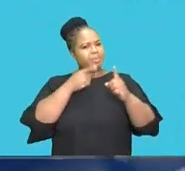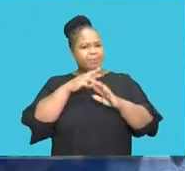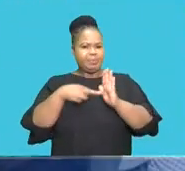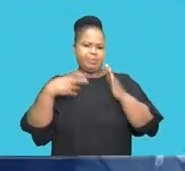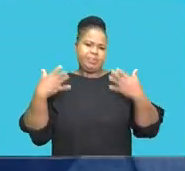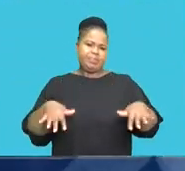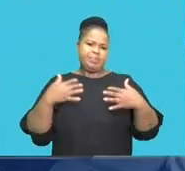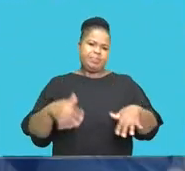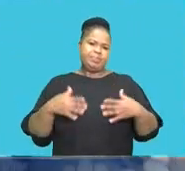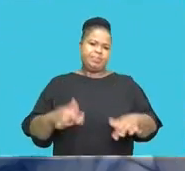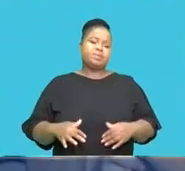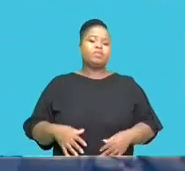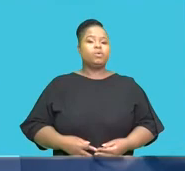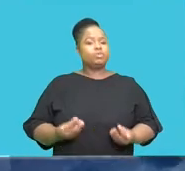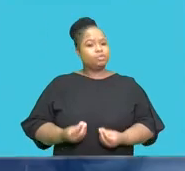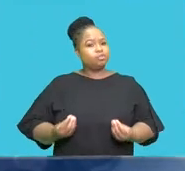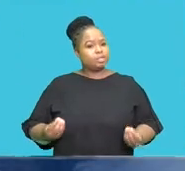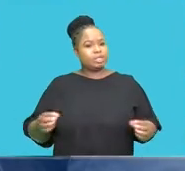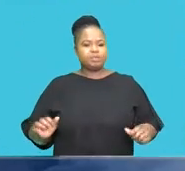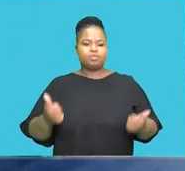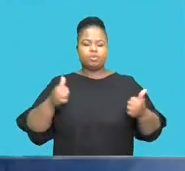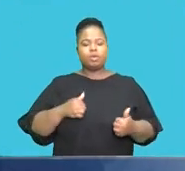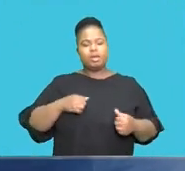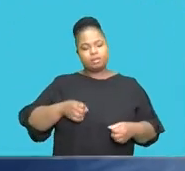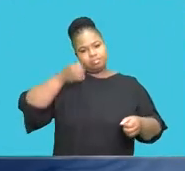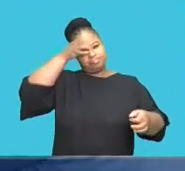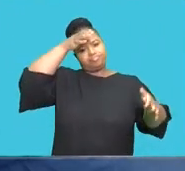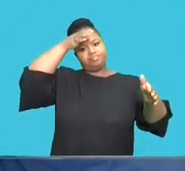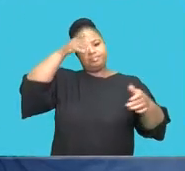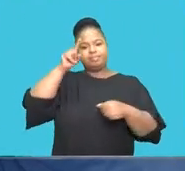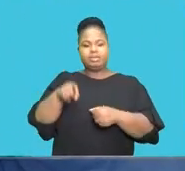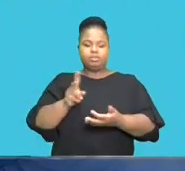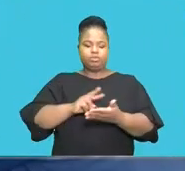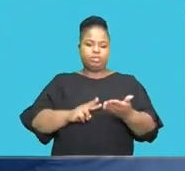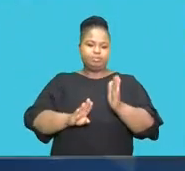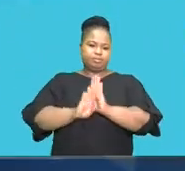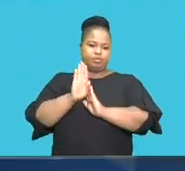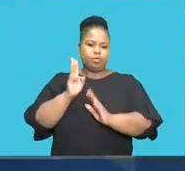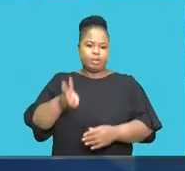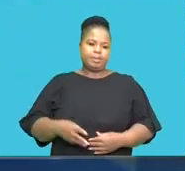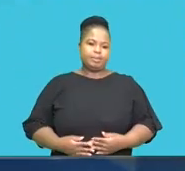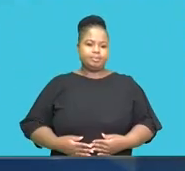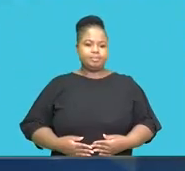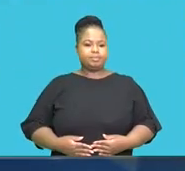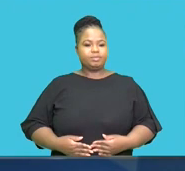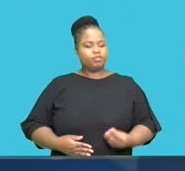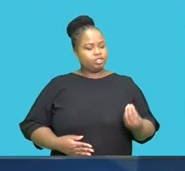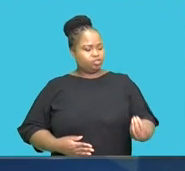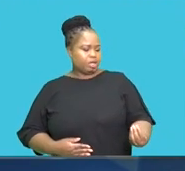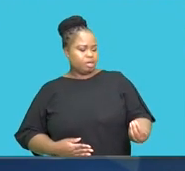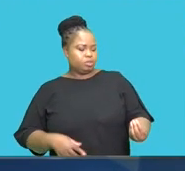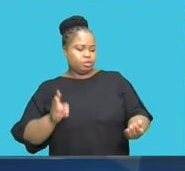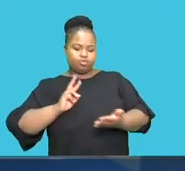baneng. Kao atulosa tsebo le kutlwisiso ya bona go baleng le hongoleng. When you read for a child, you explain